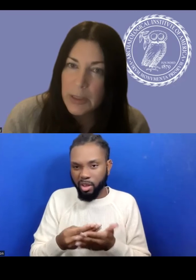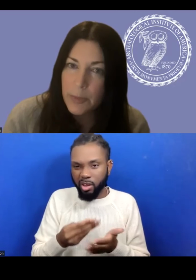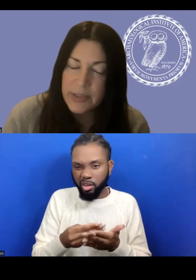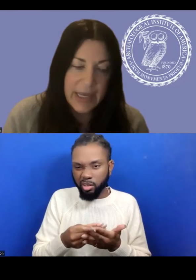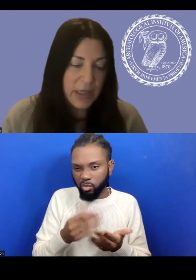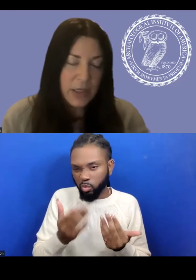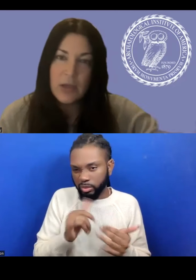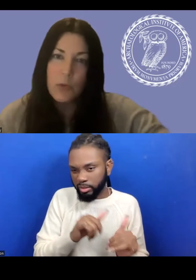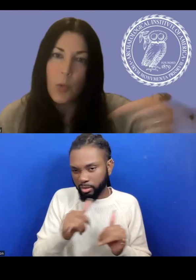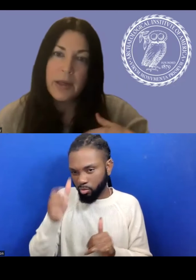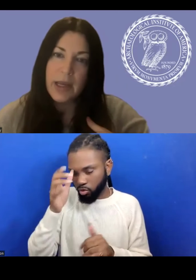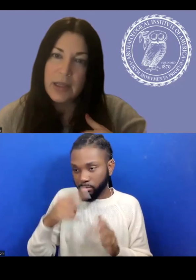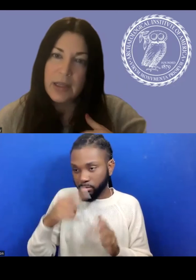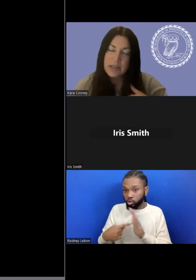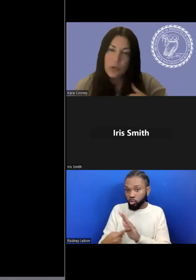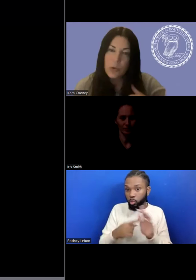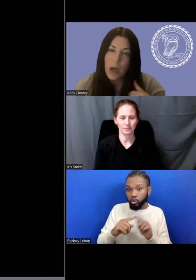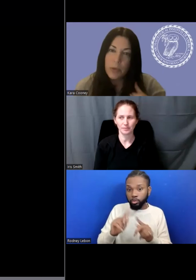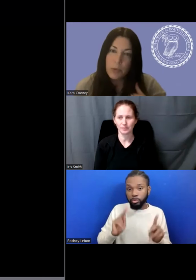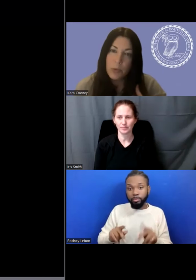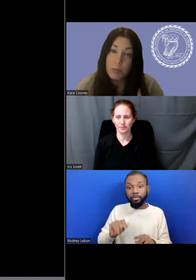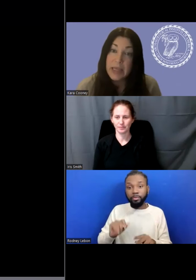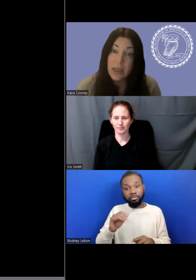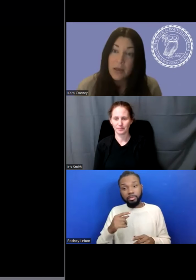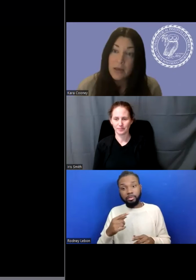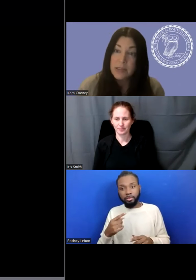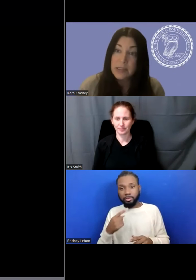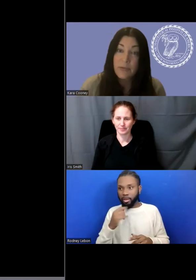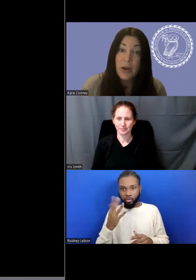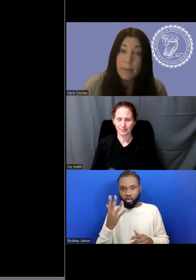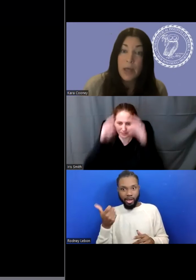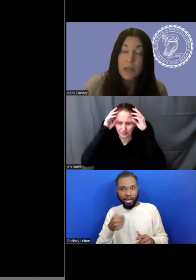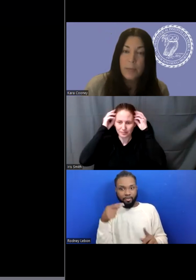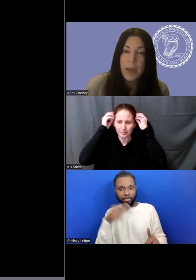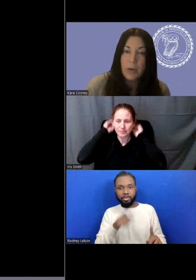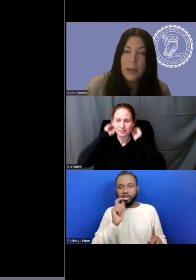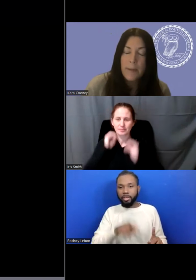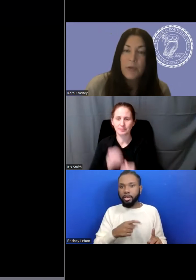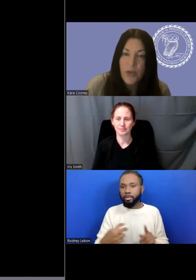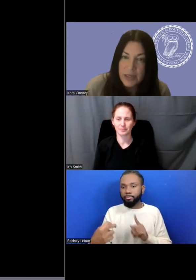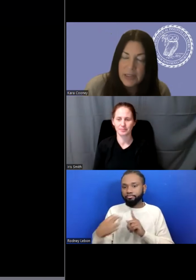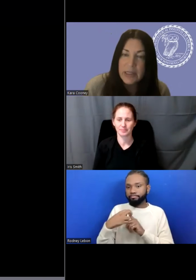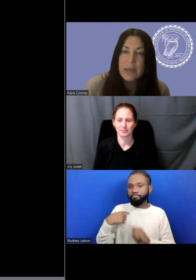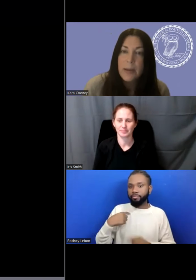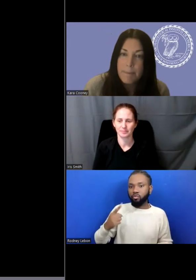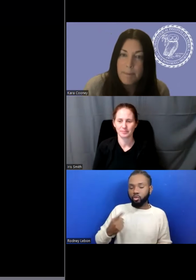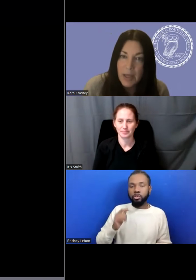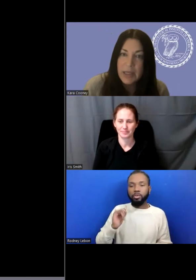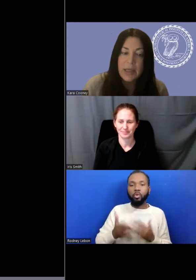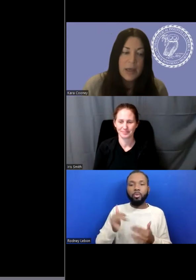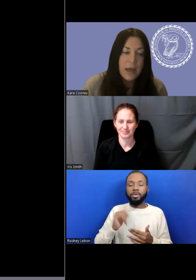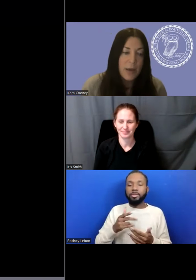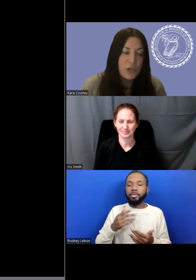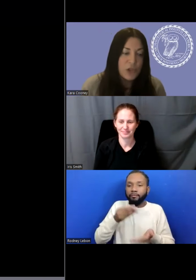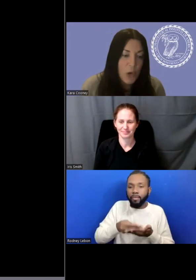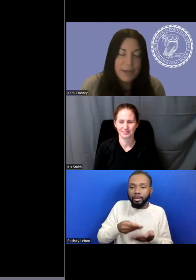their people, saying, you want any of this, you come through me. So this is very much about funding,